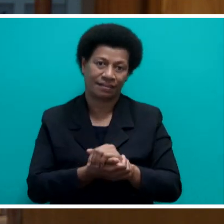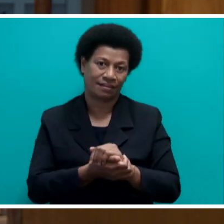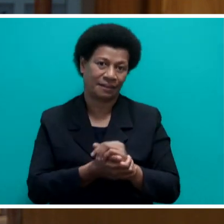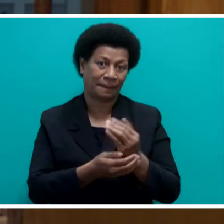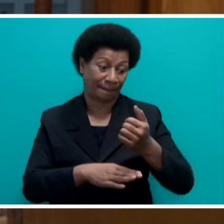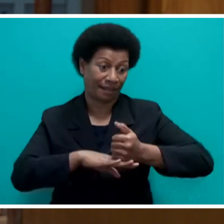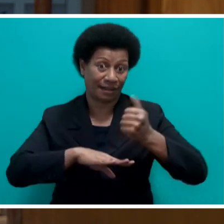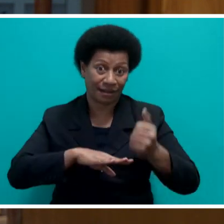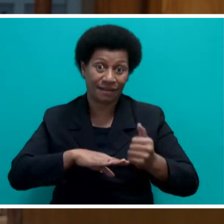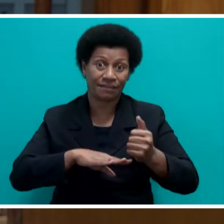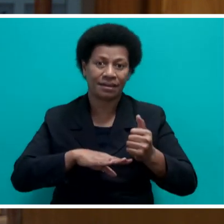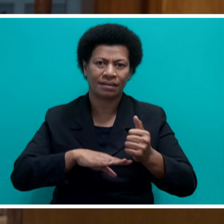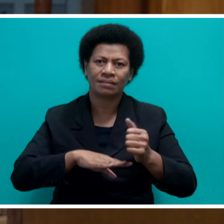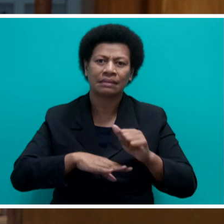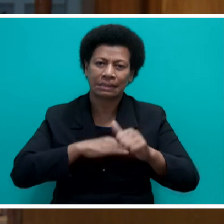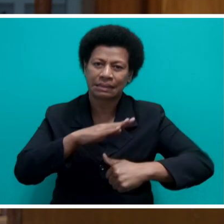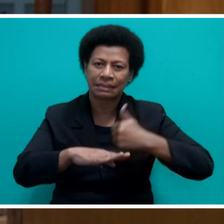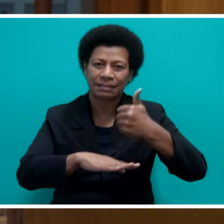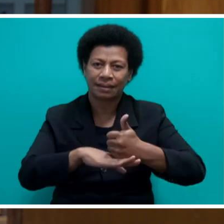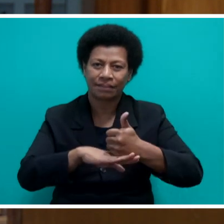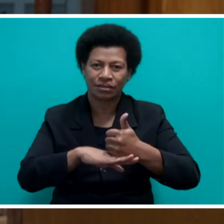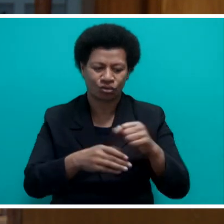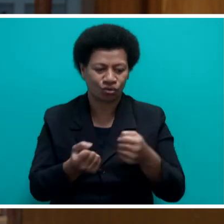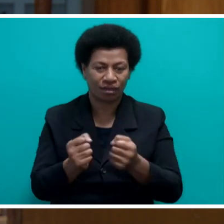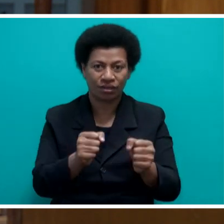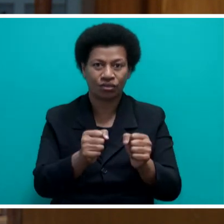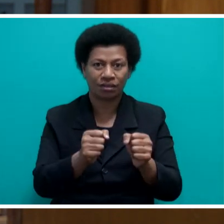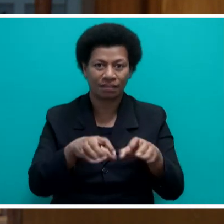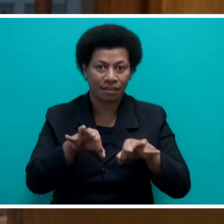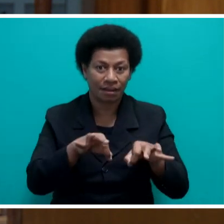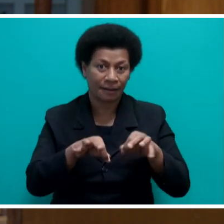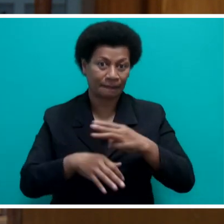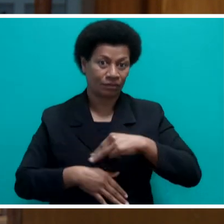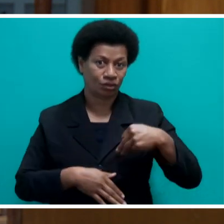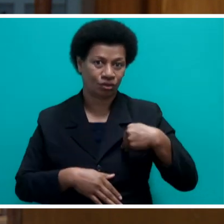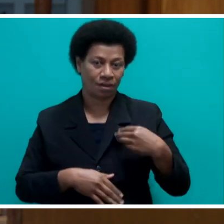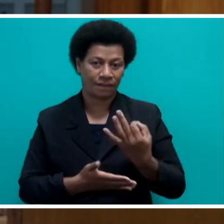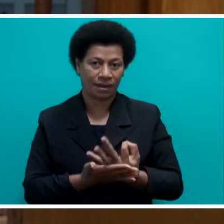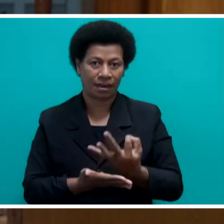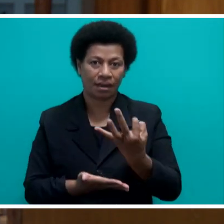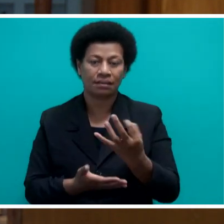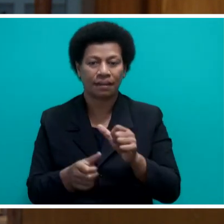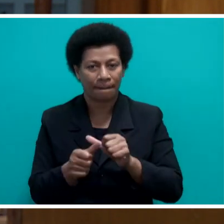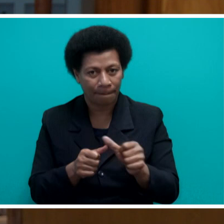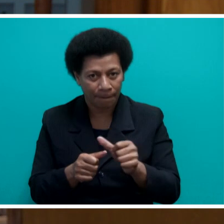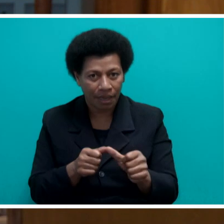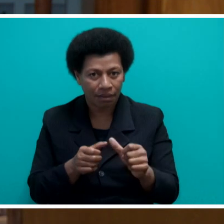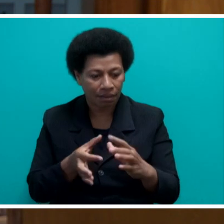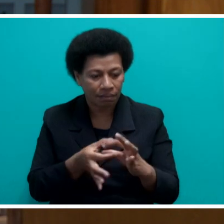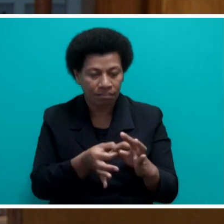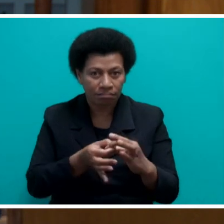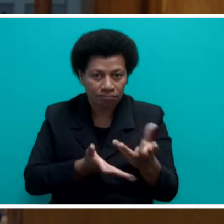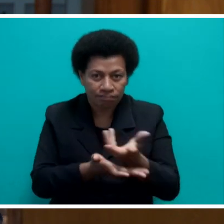re-established the Strategic Planning Office within the Ministry of Finance to ensure better coordination and